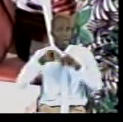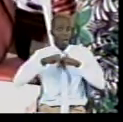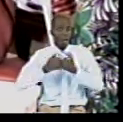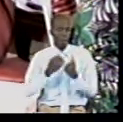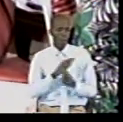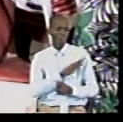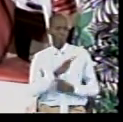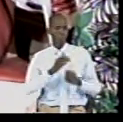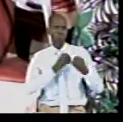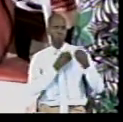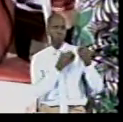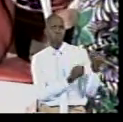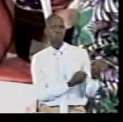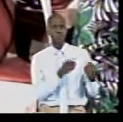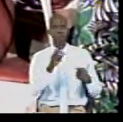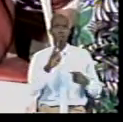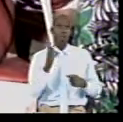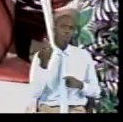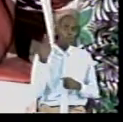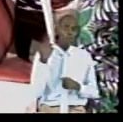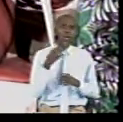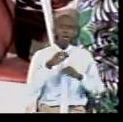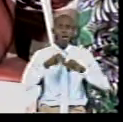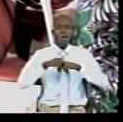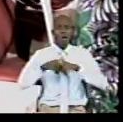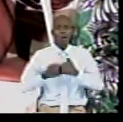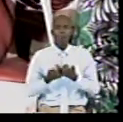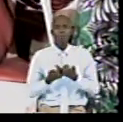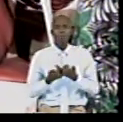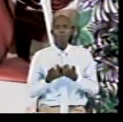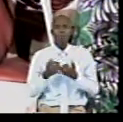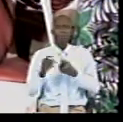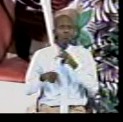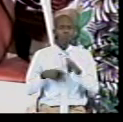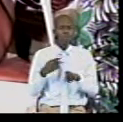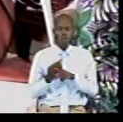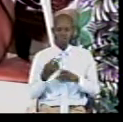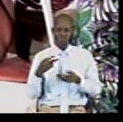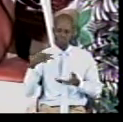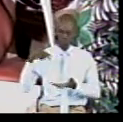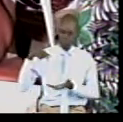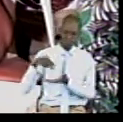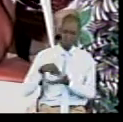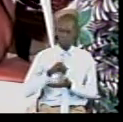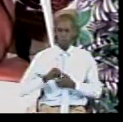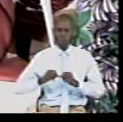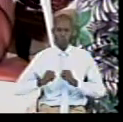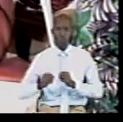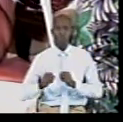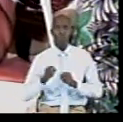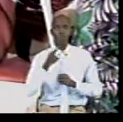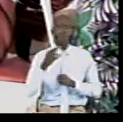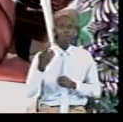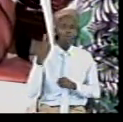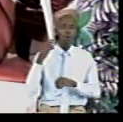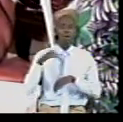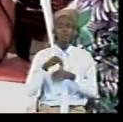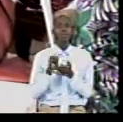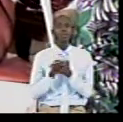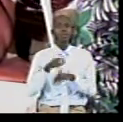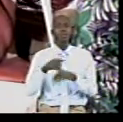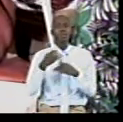You remember how kind of standing, steadfast you were? What changed